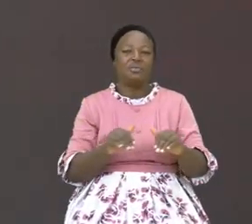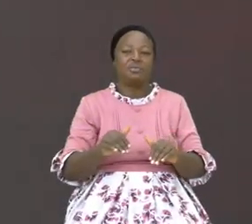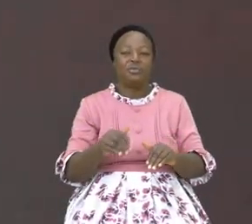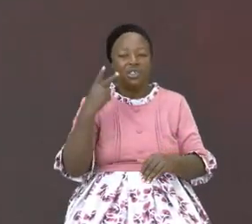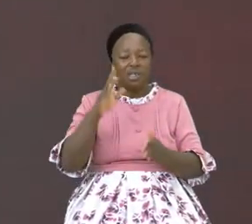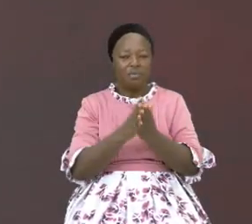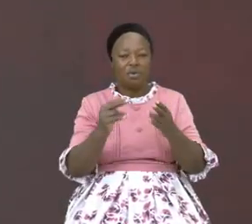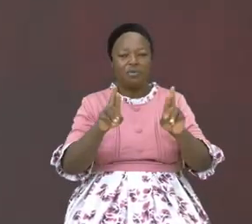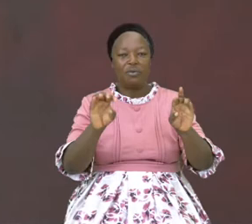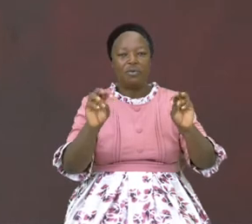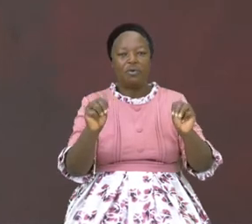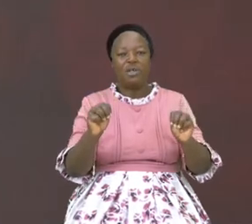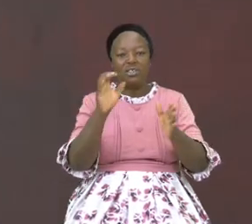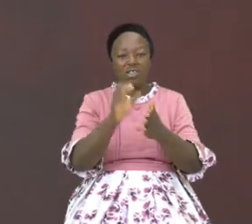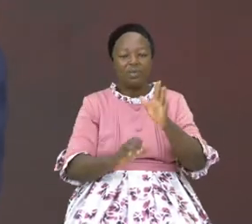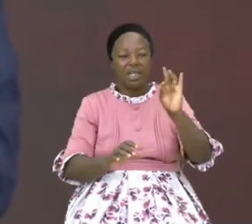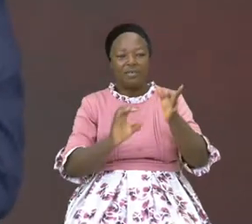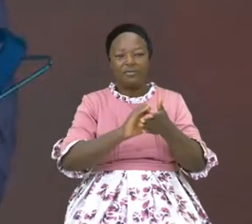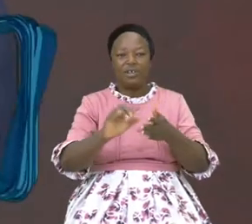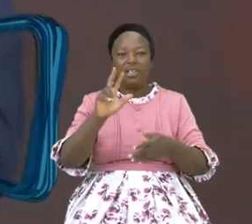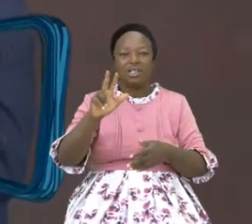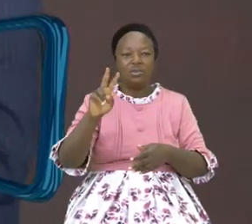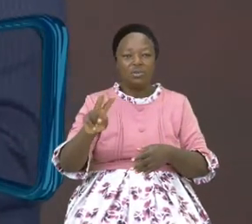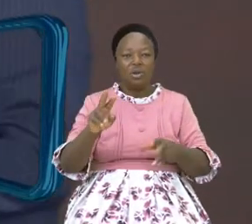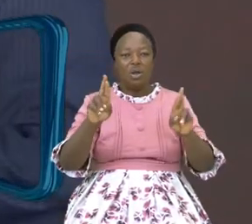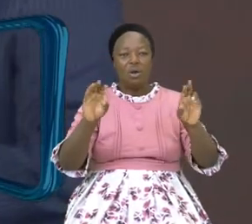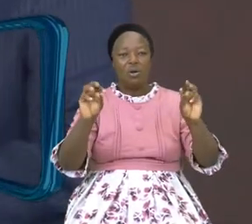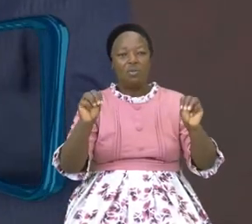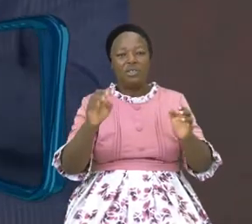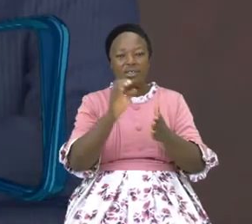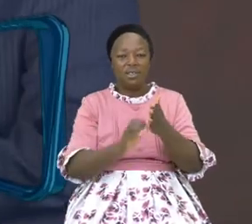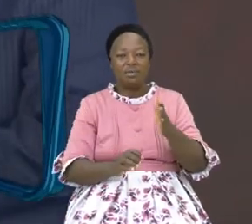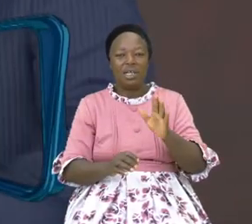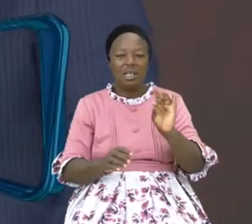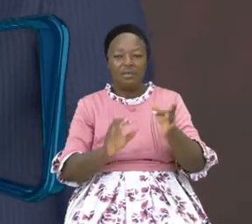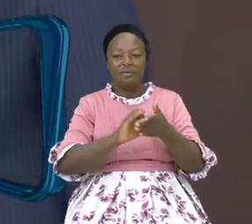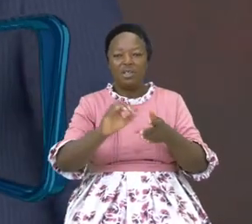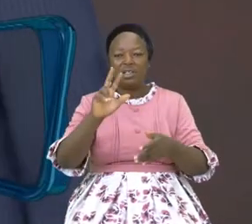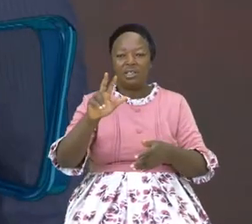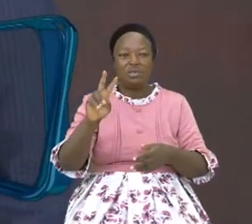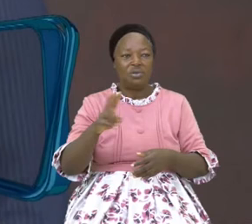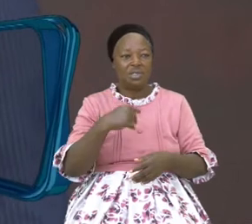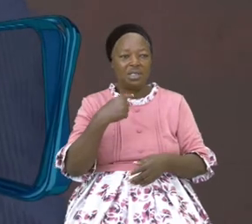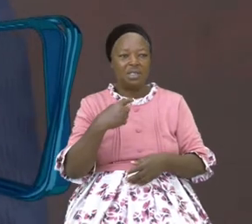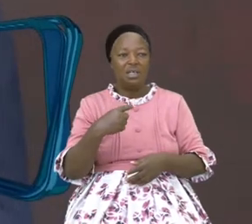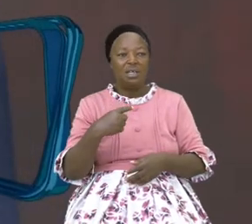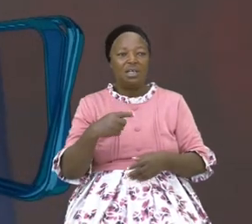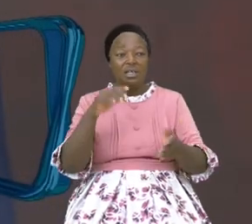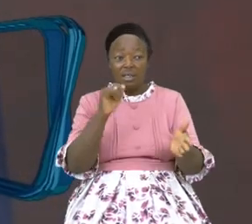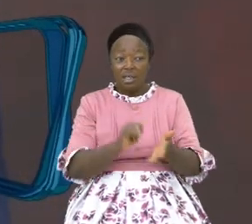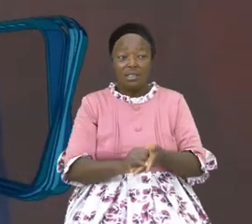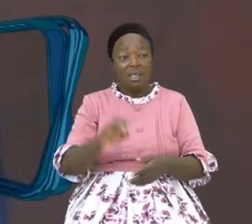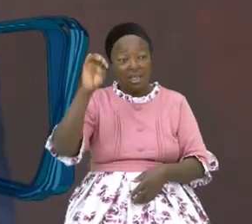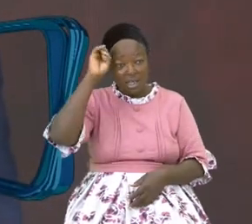chapter 8. I'm reading from verse 32. Romans chapter 8, verse 32. It says that he